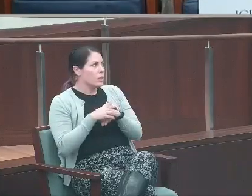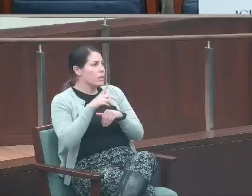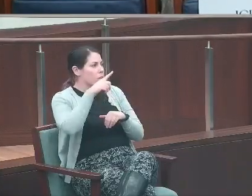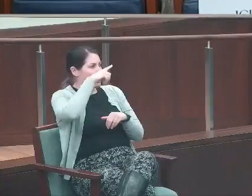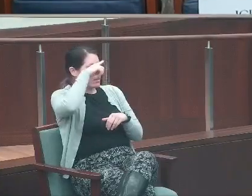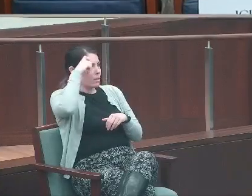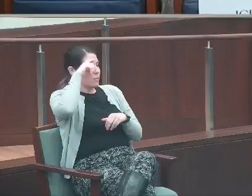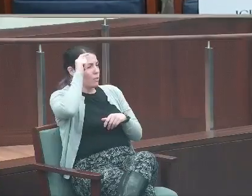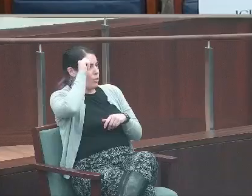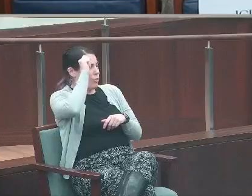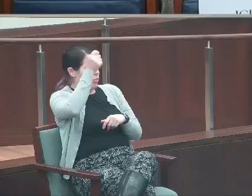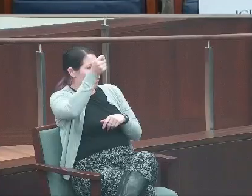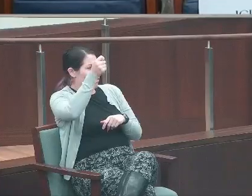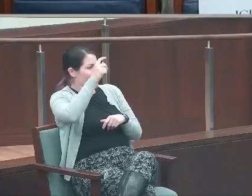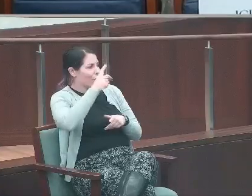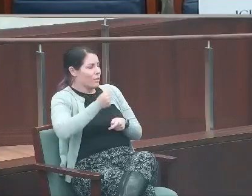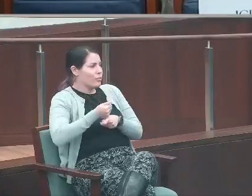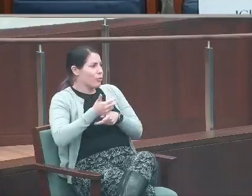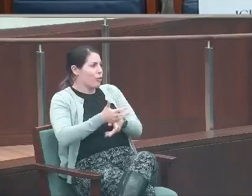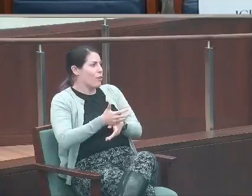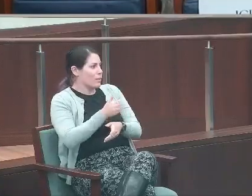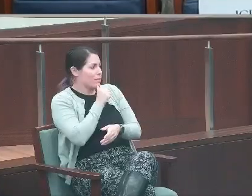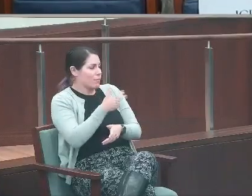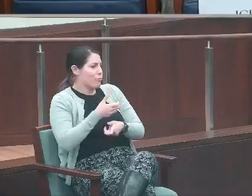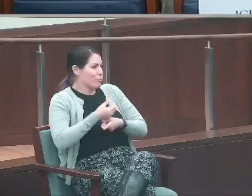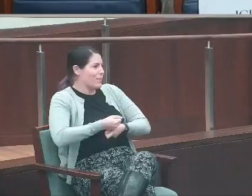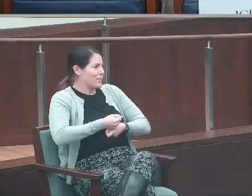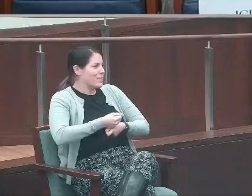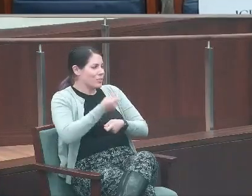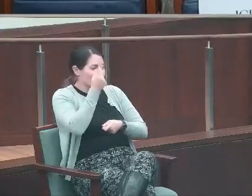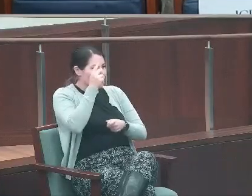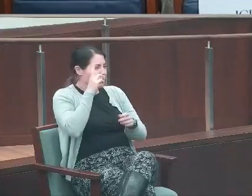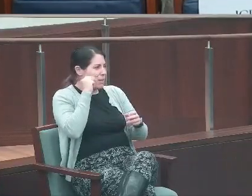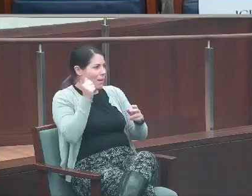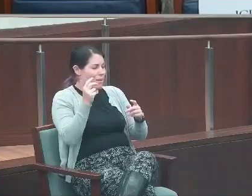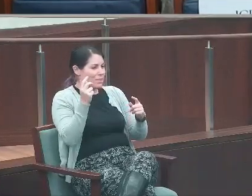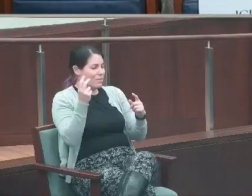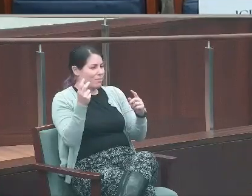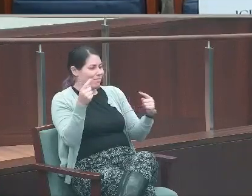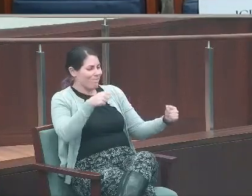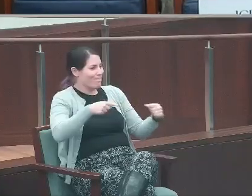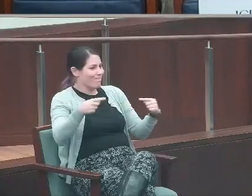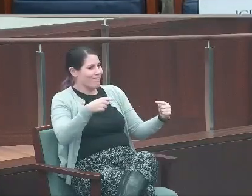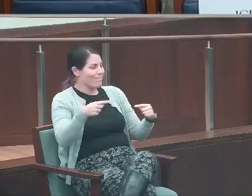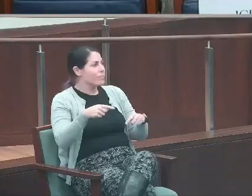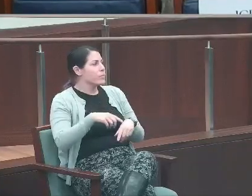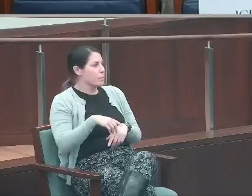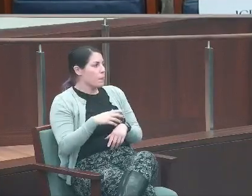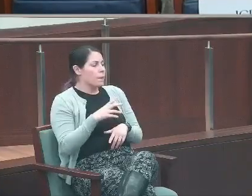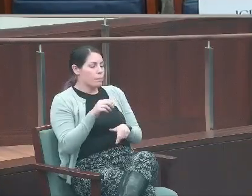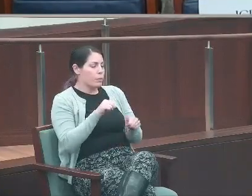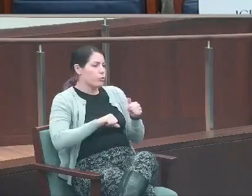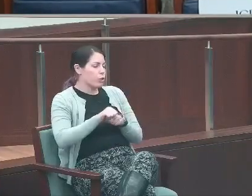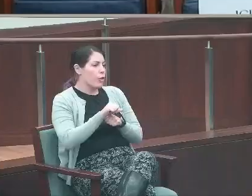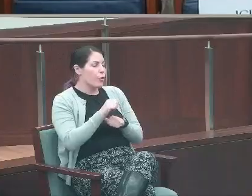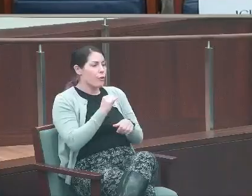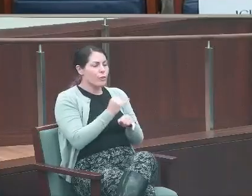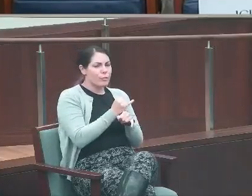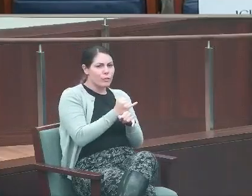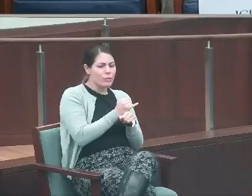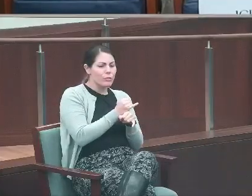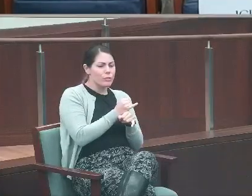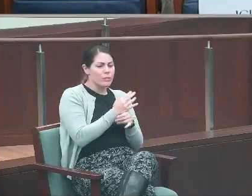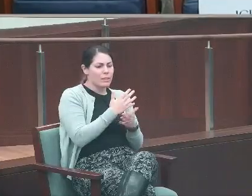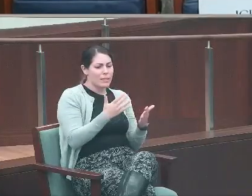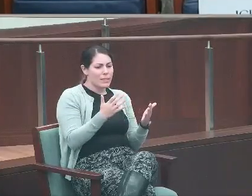and our democracy, to pit communities against one another, to make us believe that our government, that our institutions, that are not actually working